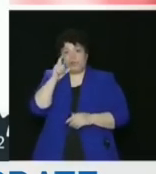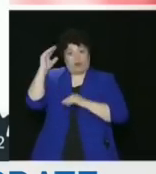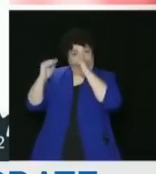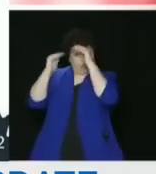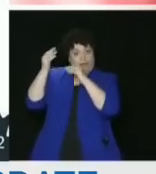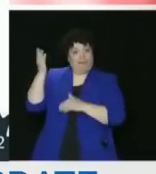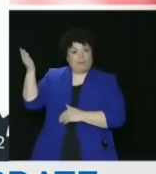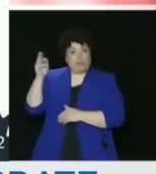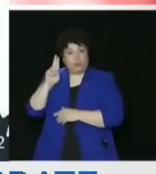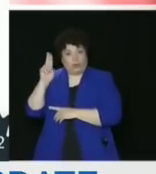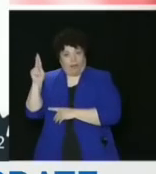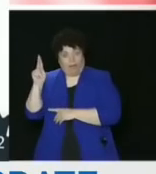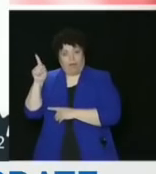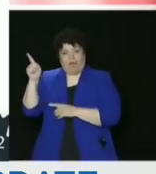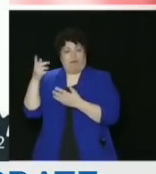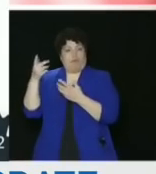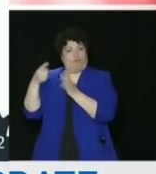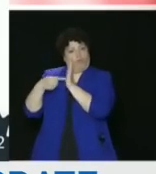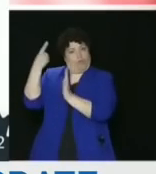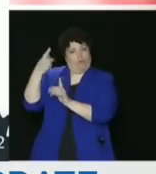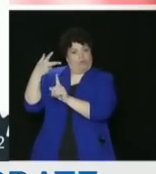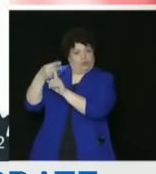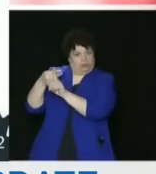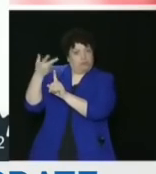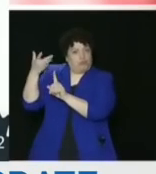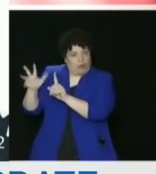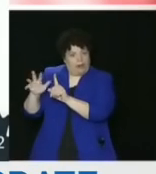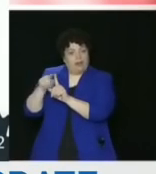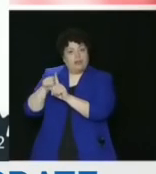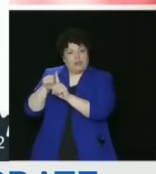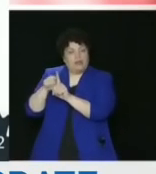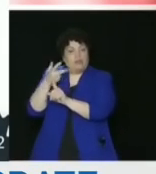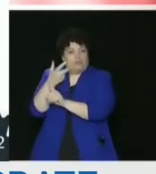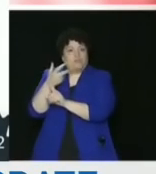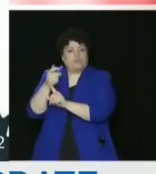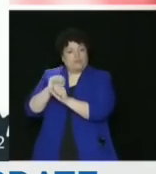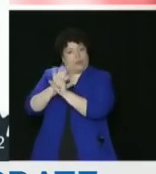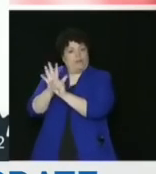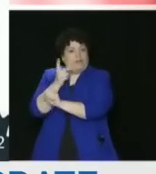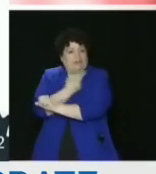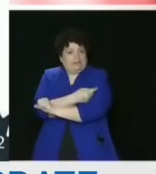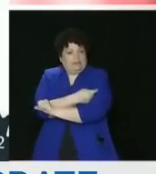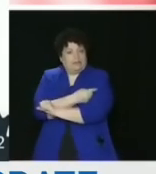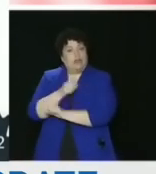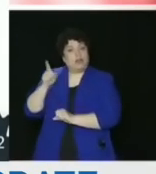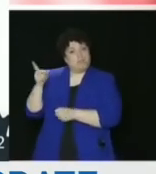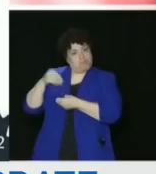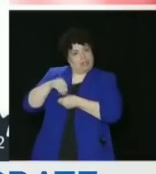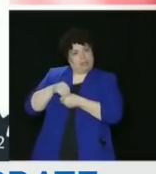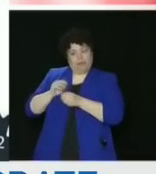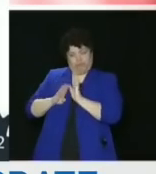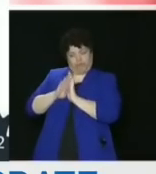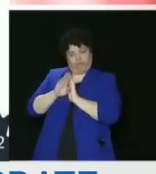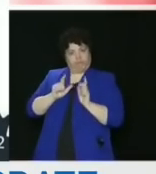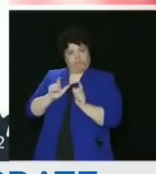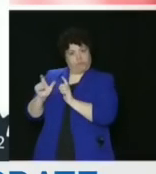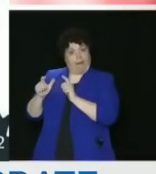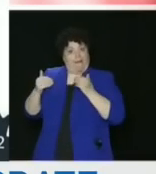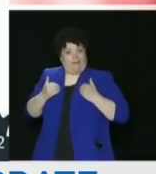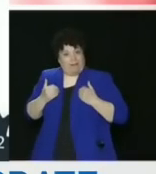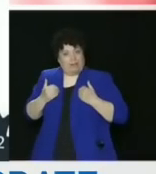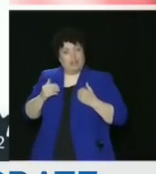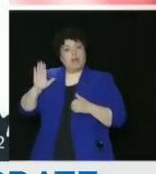UK have received a first dose of COVID-19 vaccine, which provides significant protection,